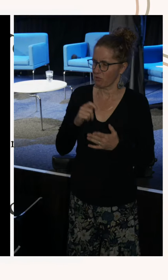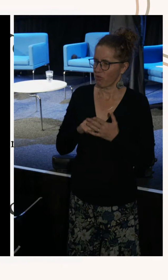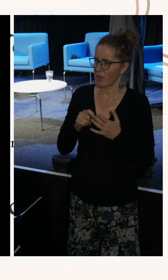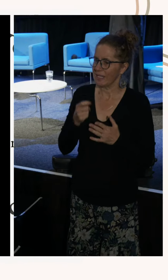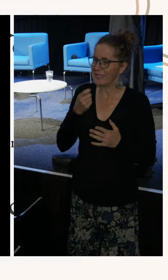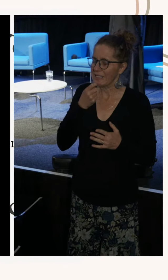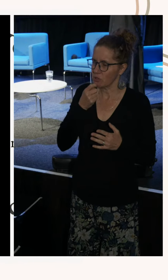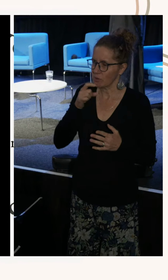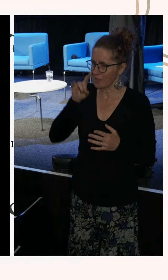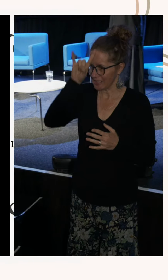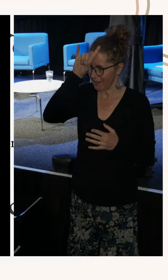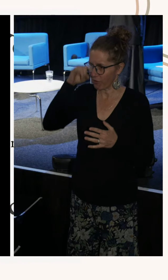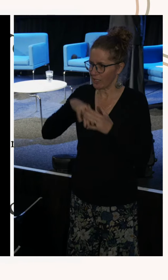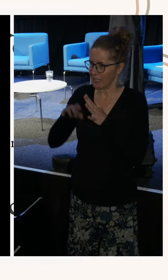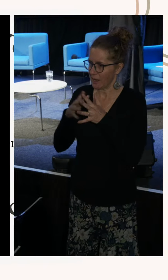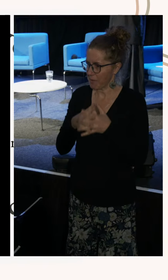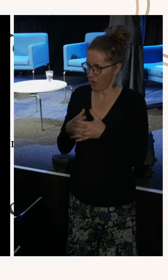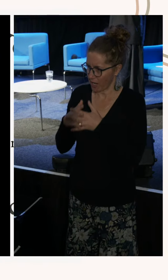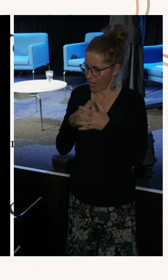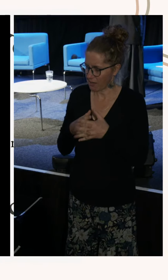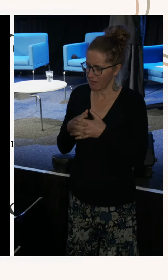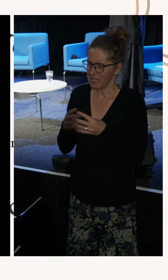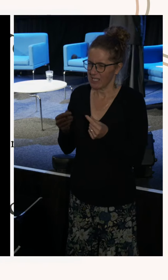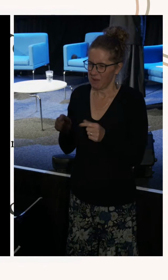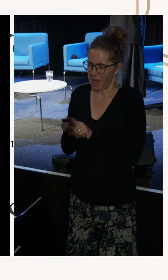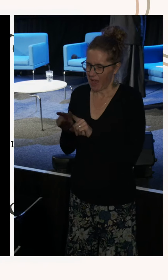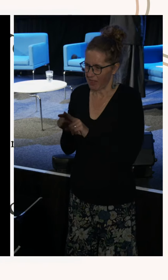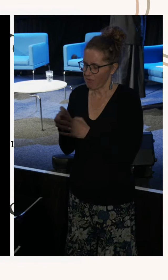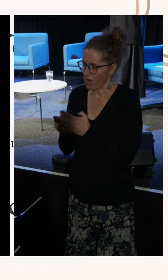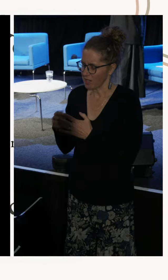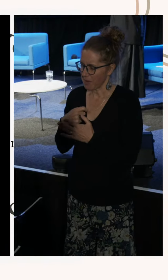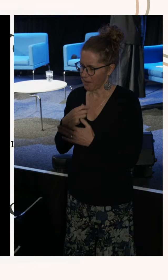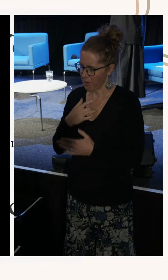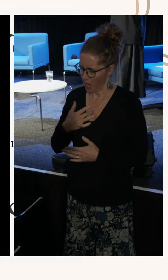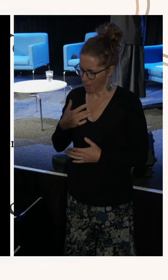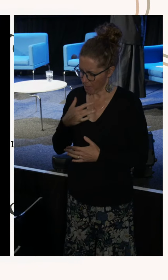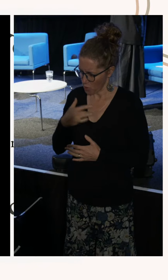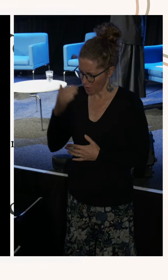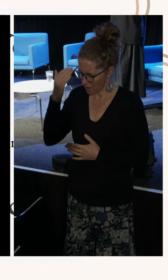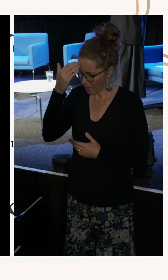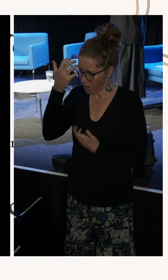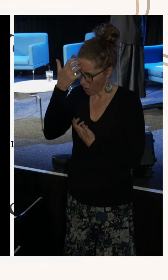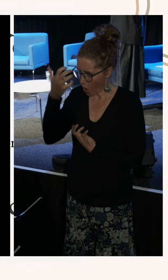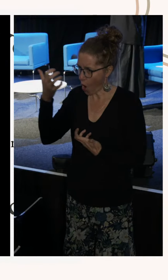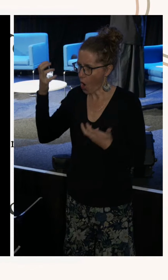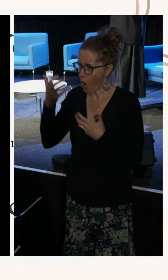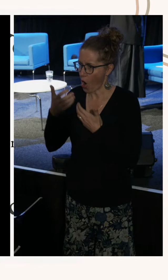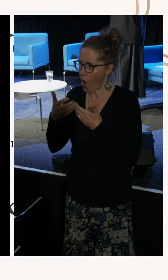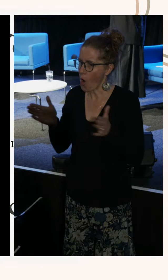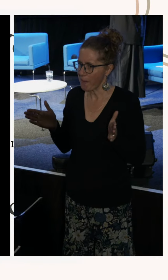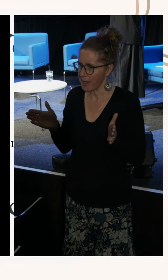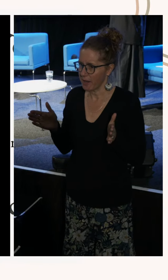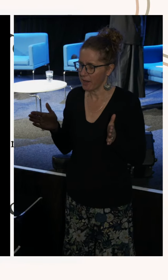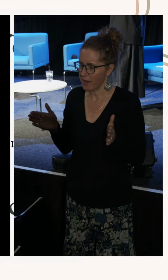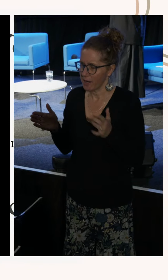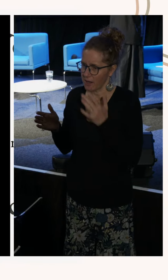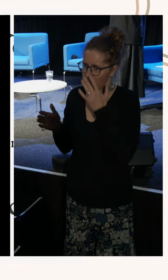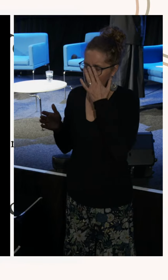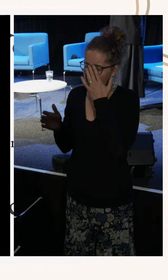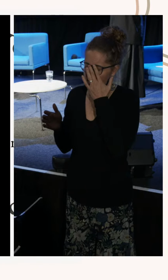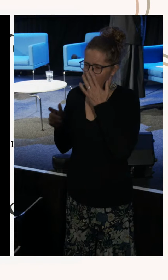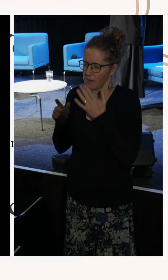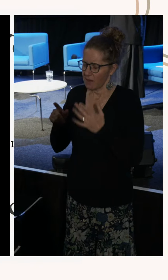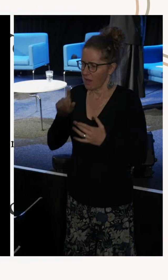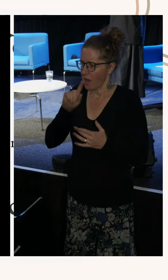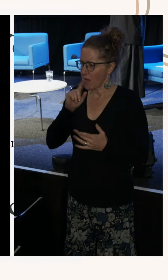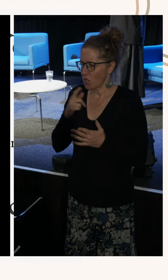so much of his other writing before this, I've been cracked open emotionally and intellectually. I will not take this space to fawn more than I already have,